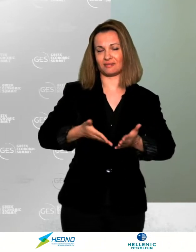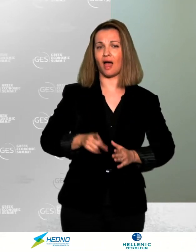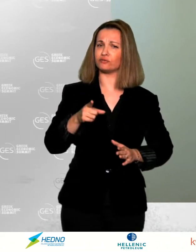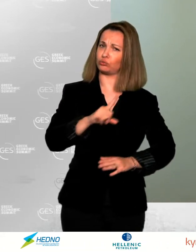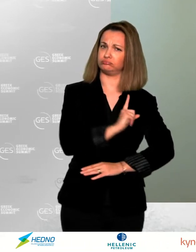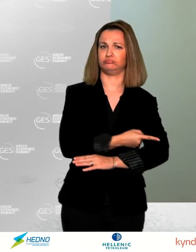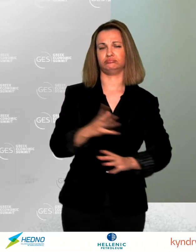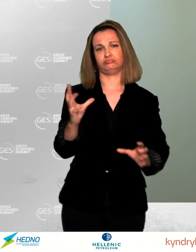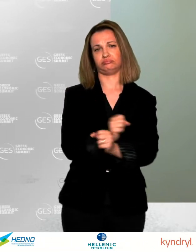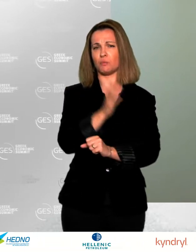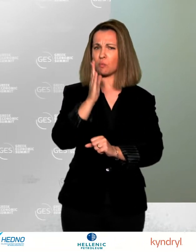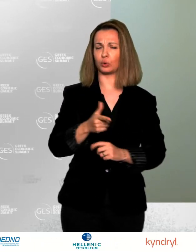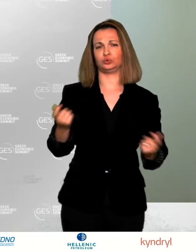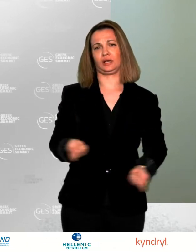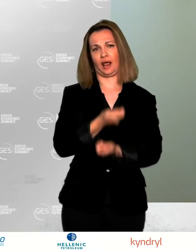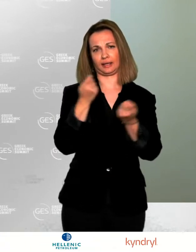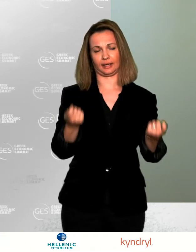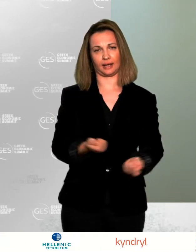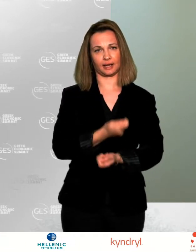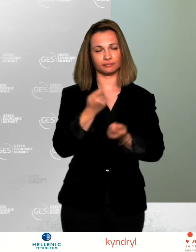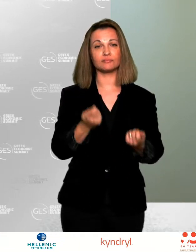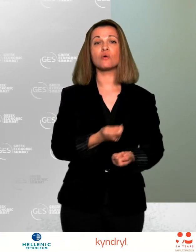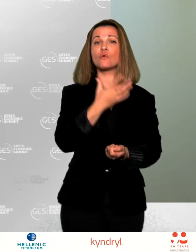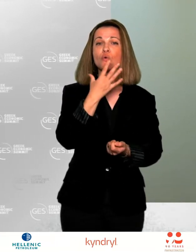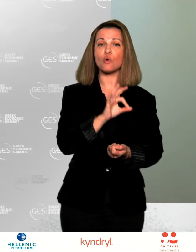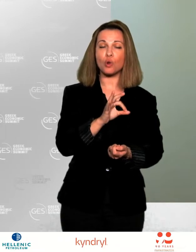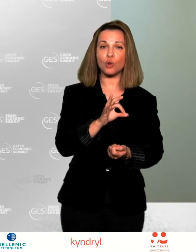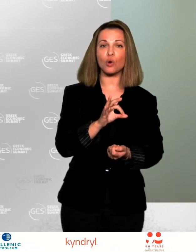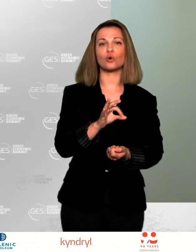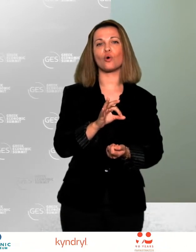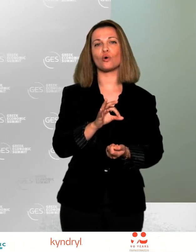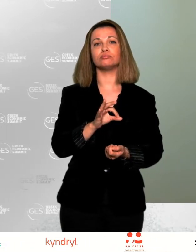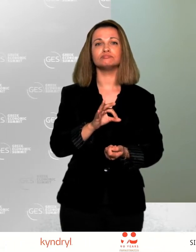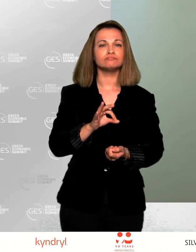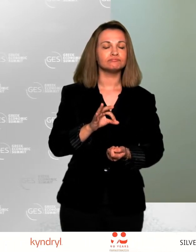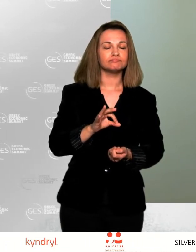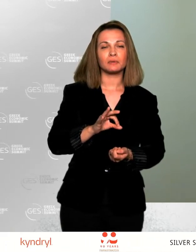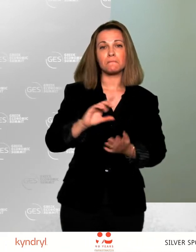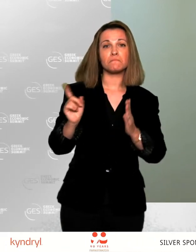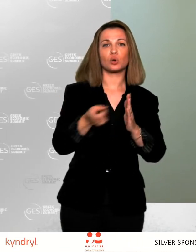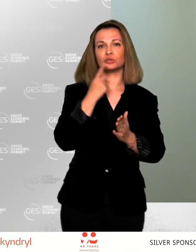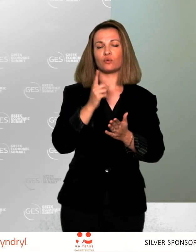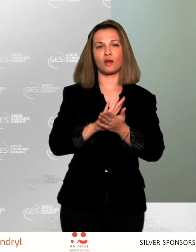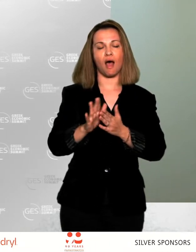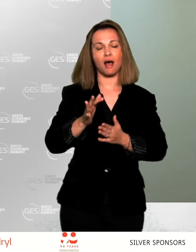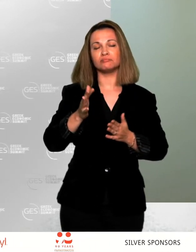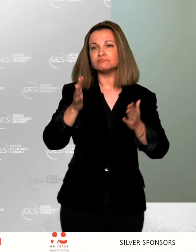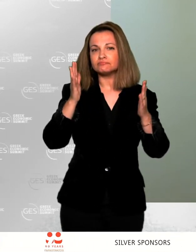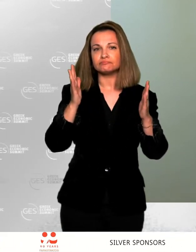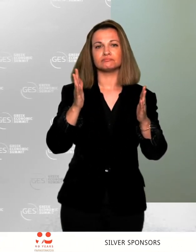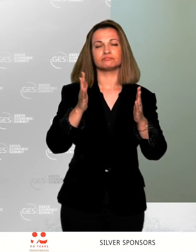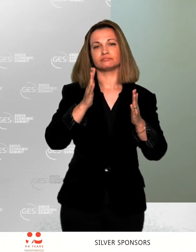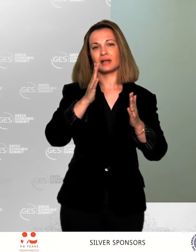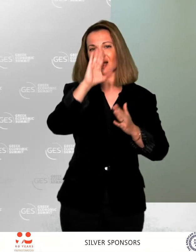the extraordinary health situation. But will the climate situation justify similar amounts